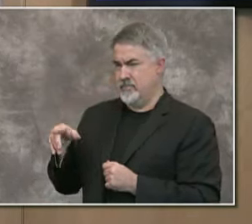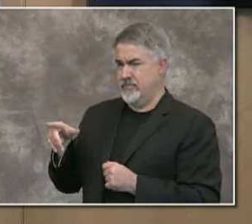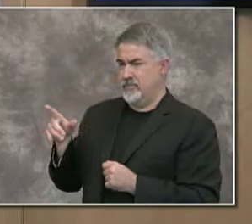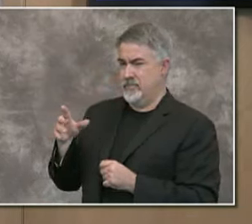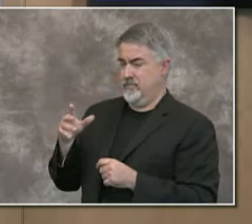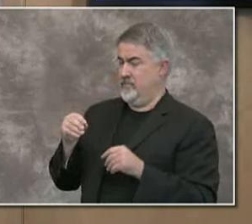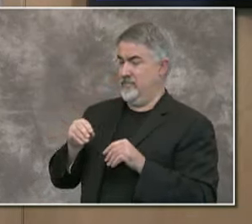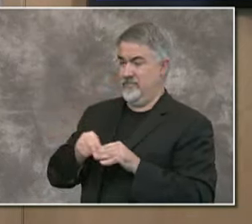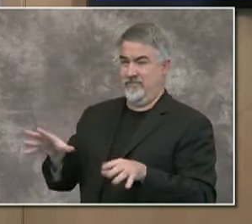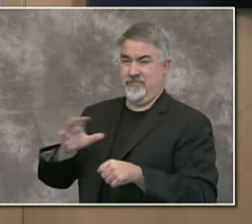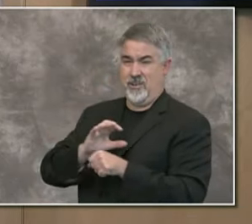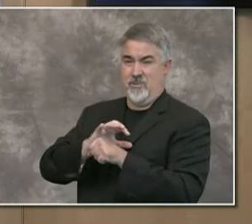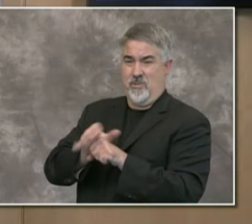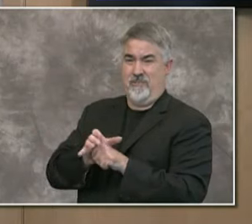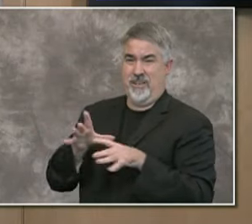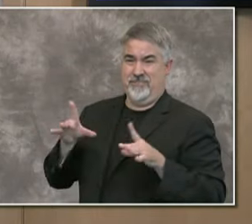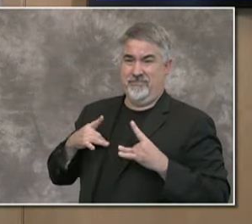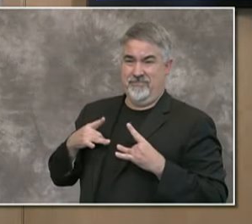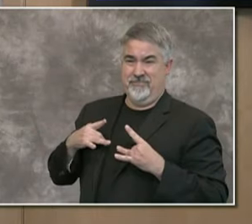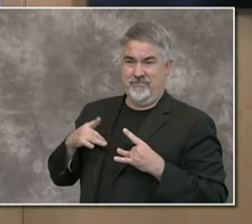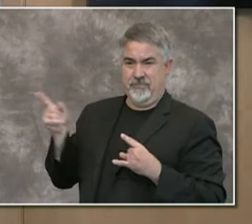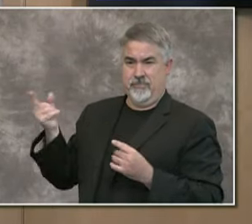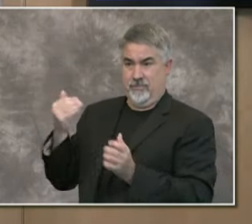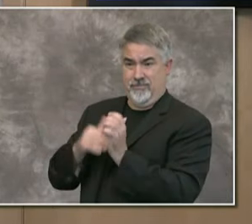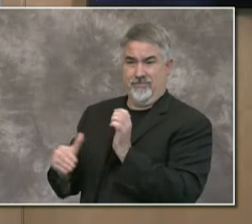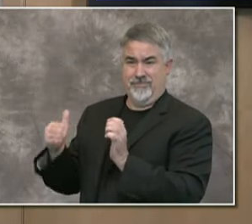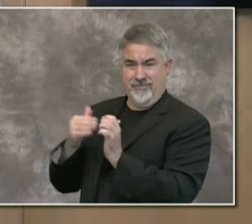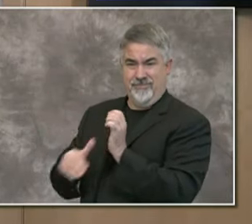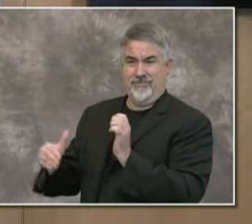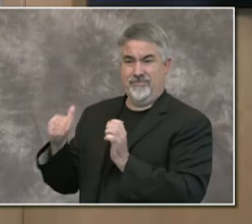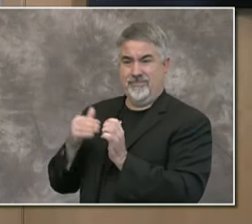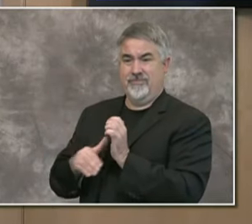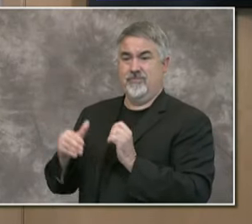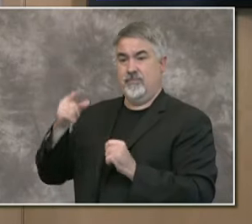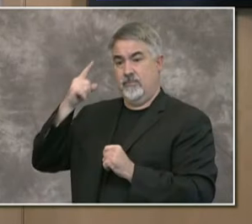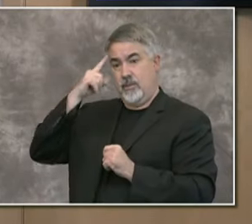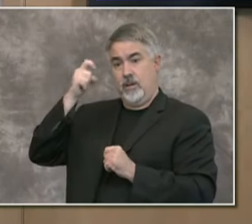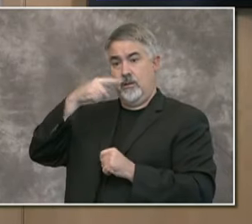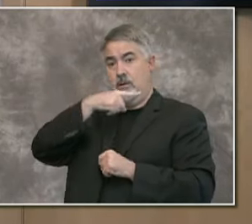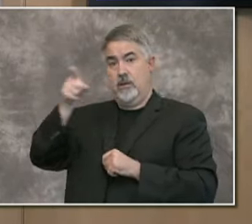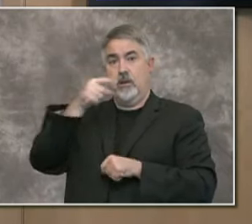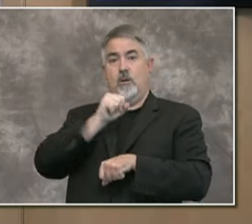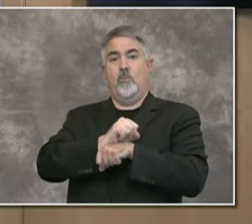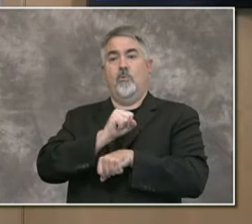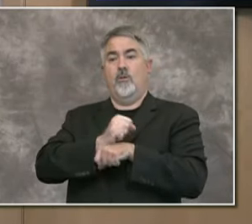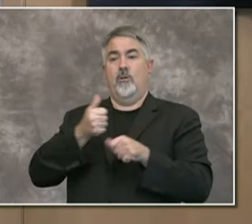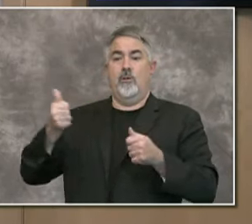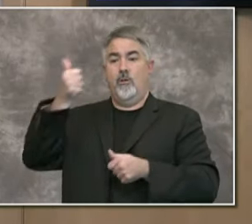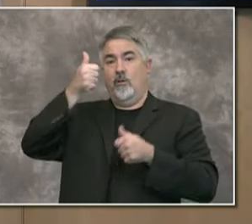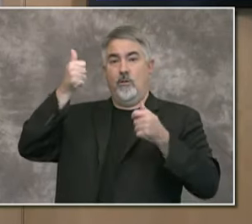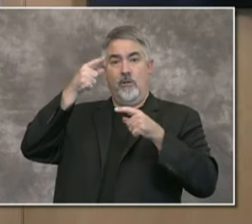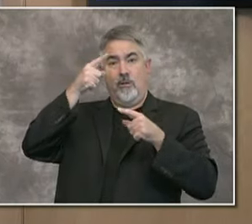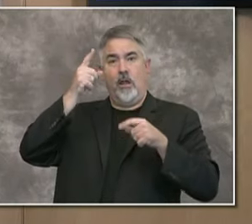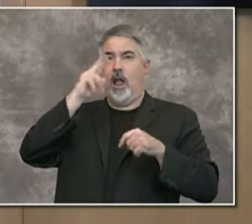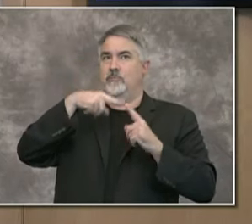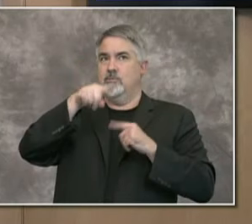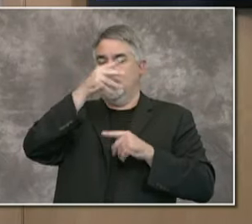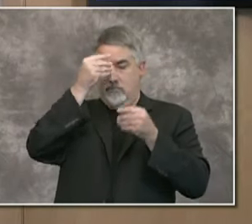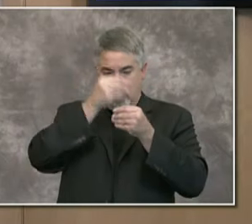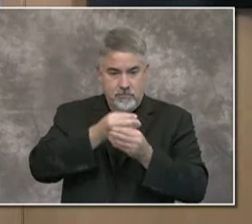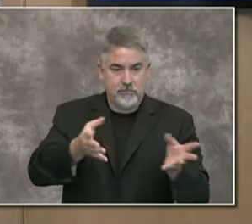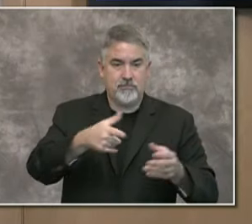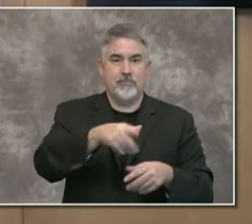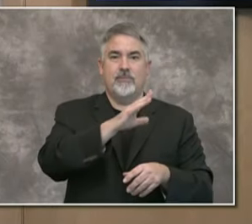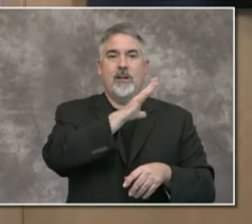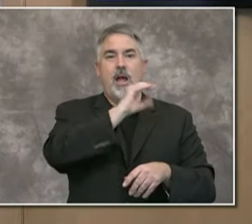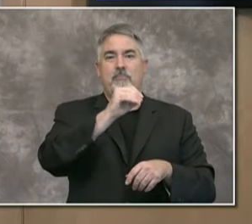cases, you all have consistently said it's up to the organizations or entities to inform the public. But what